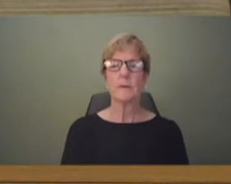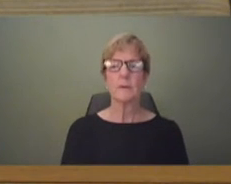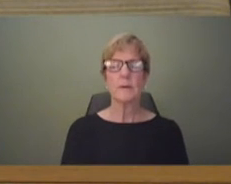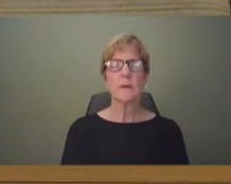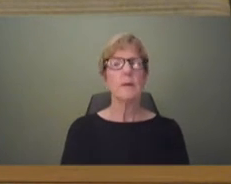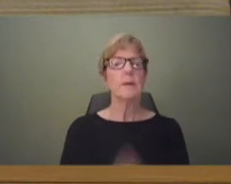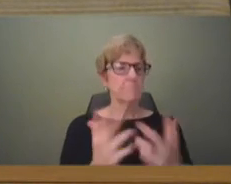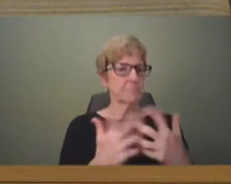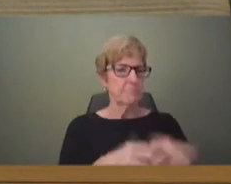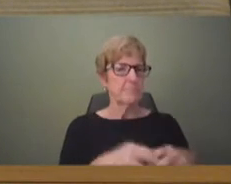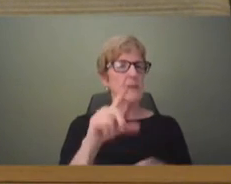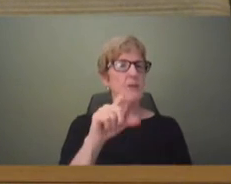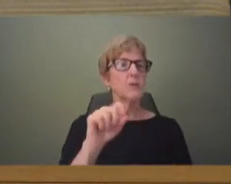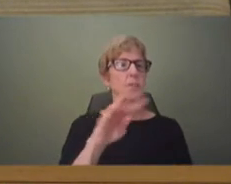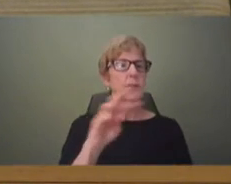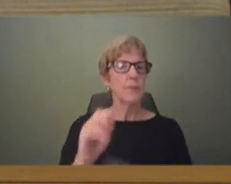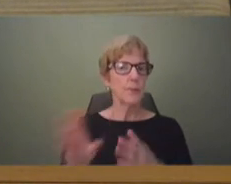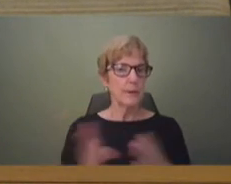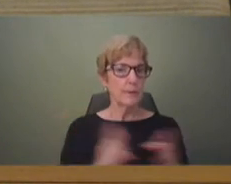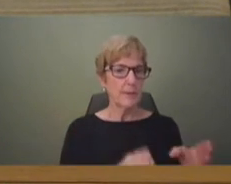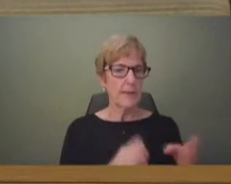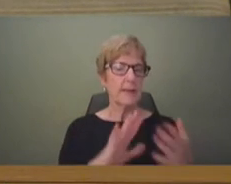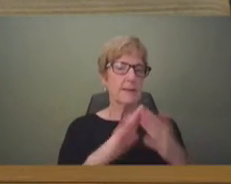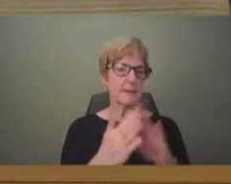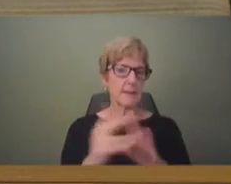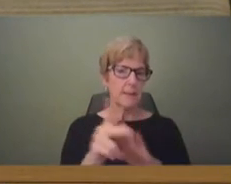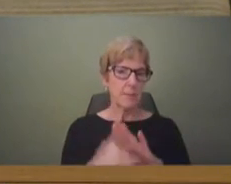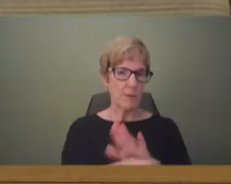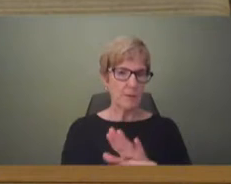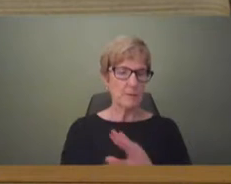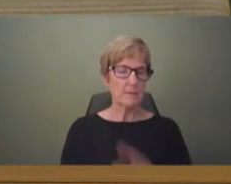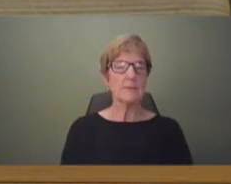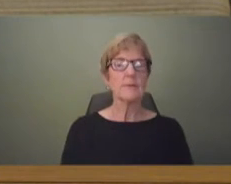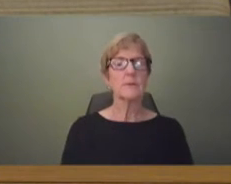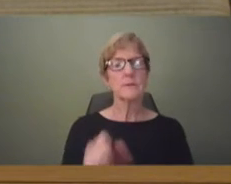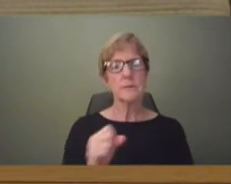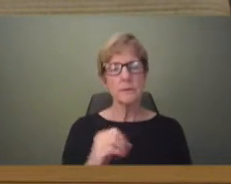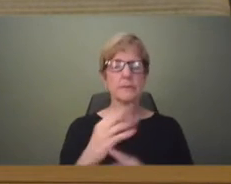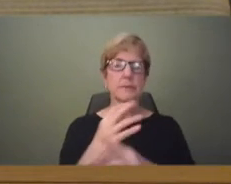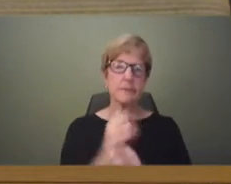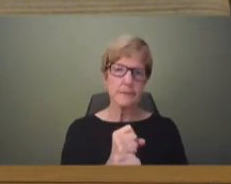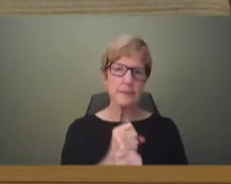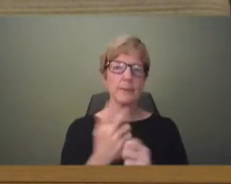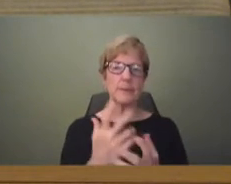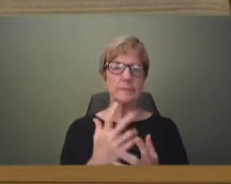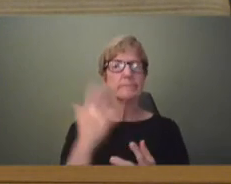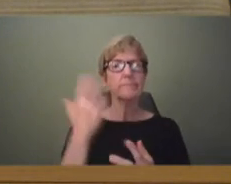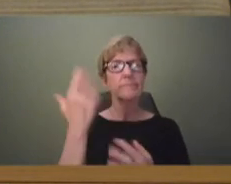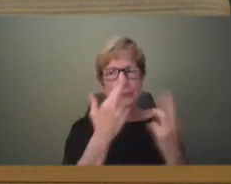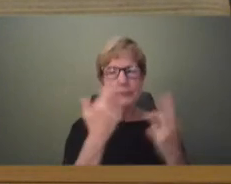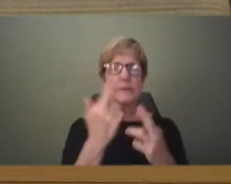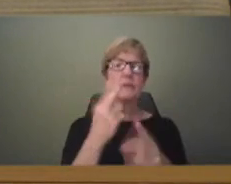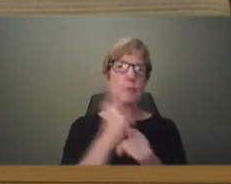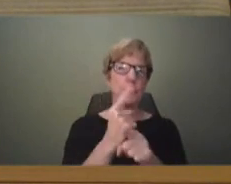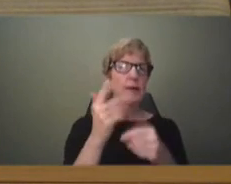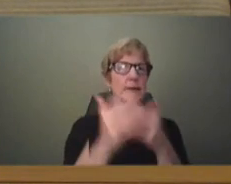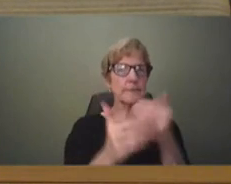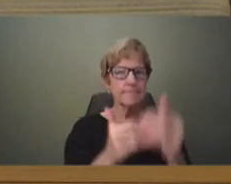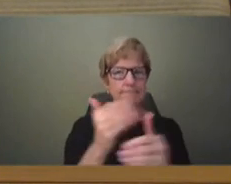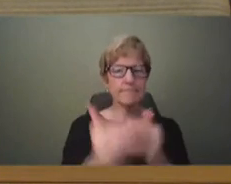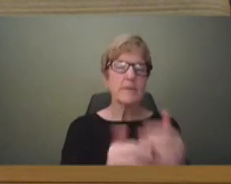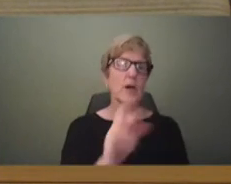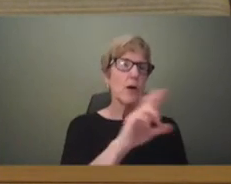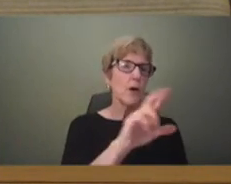240 plan and the city policies um I guess I would sort of summarize and saying it's a reasonable step in the right direction R3 to R six it